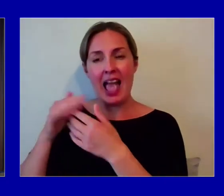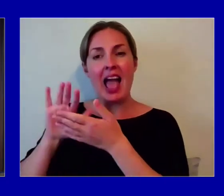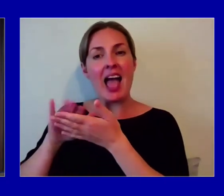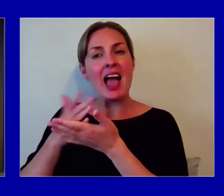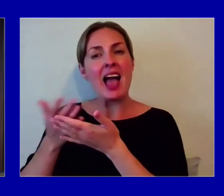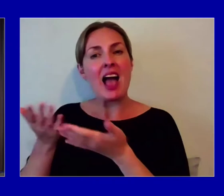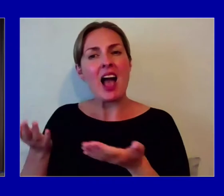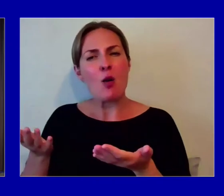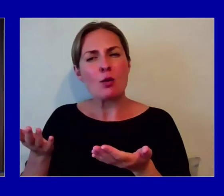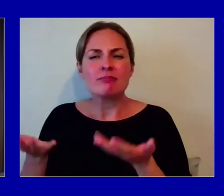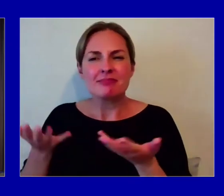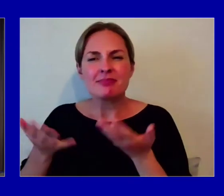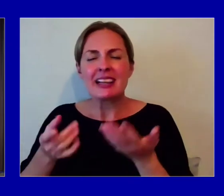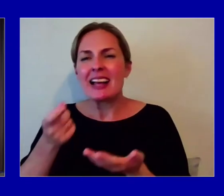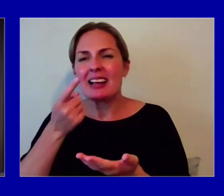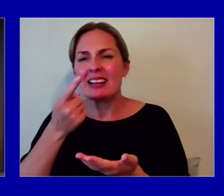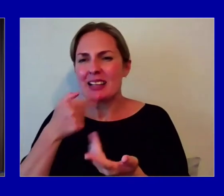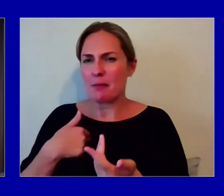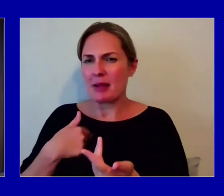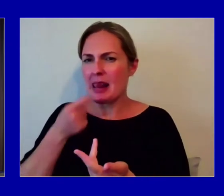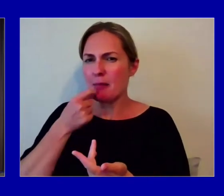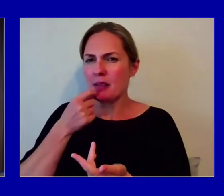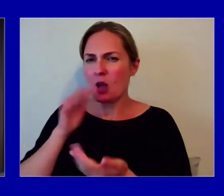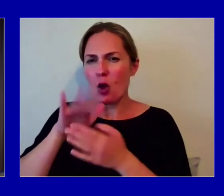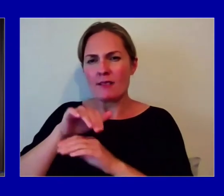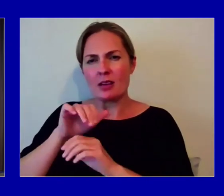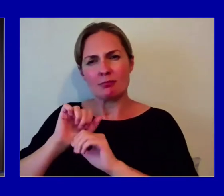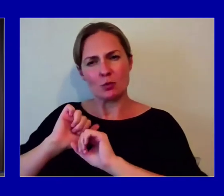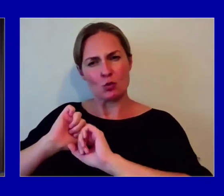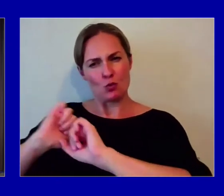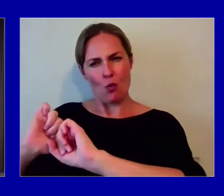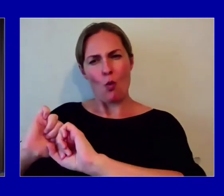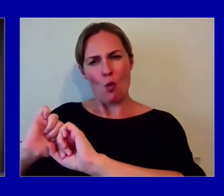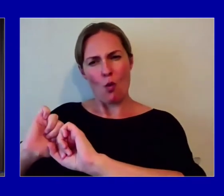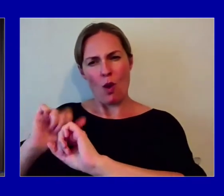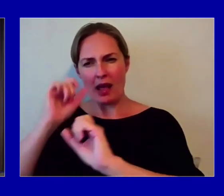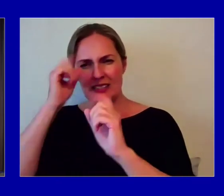a little bit about your journey in cultural fire. Thanks, Maddy.